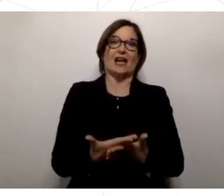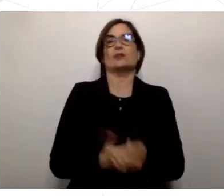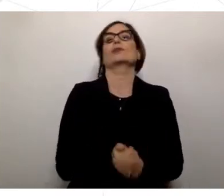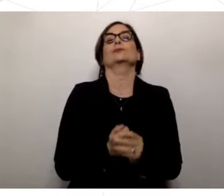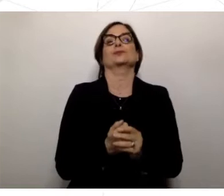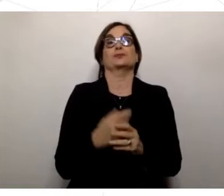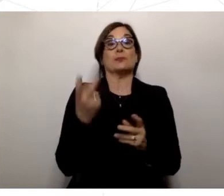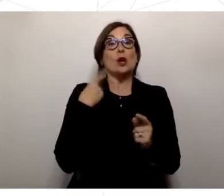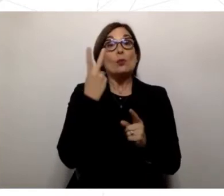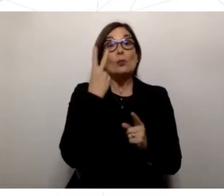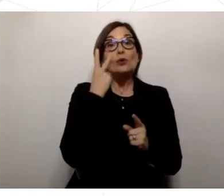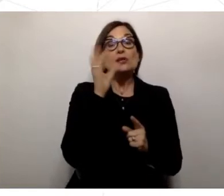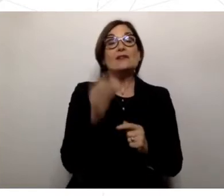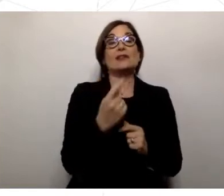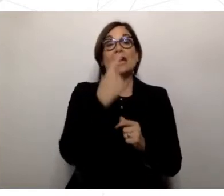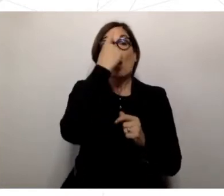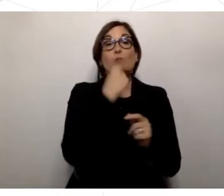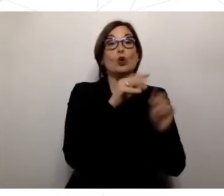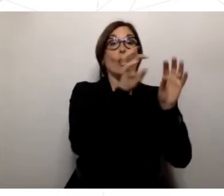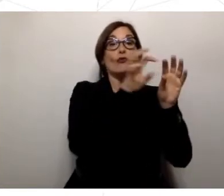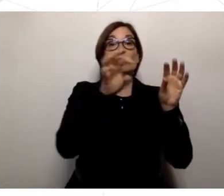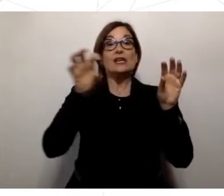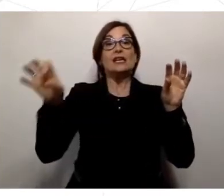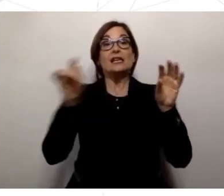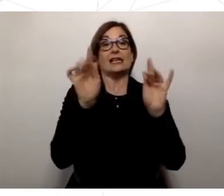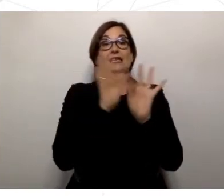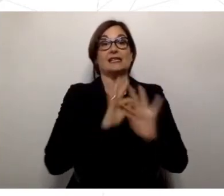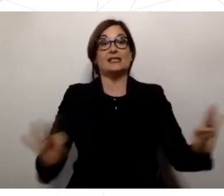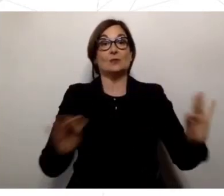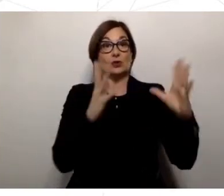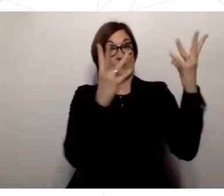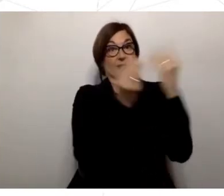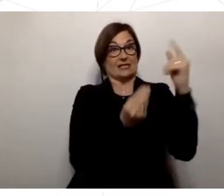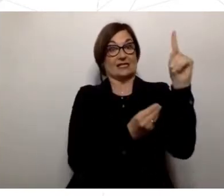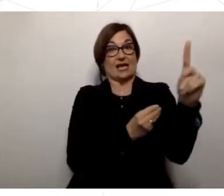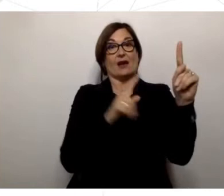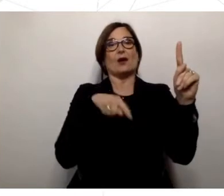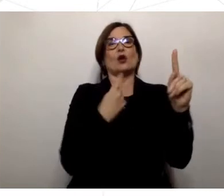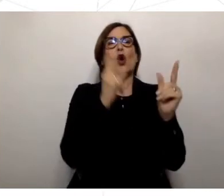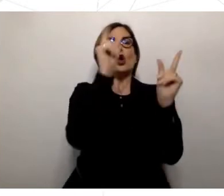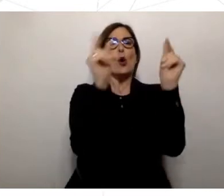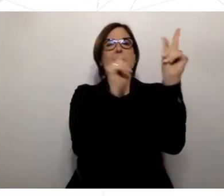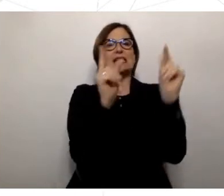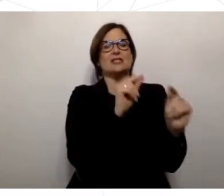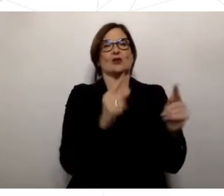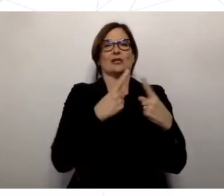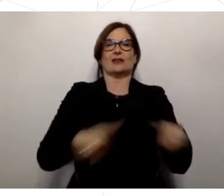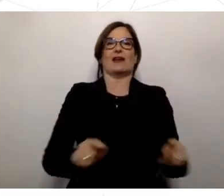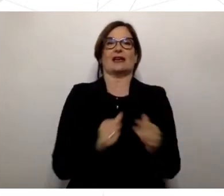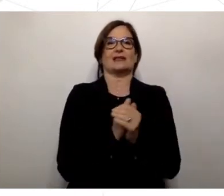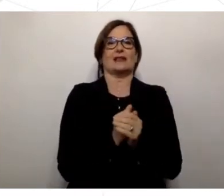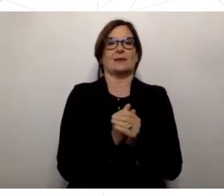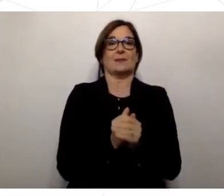So for example, you can see a number of profiles available here on the side that we've put together, and all of them with different combinations.